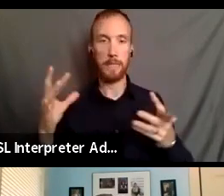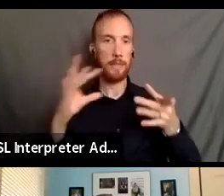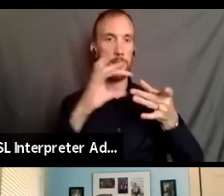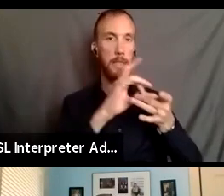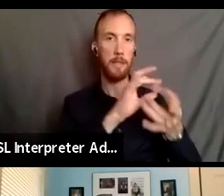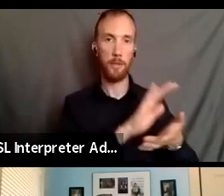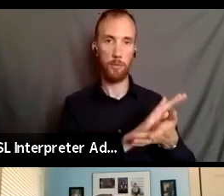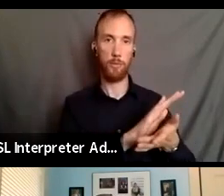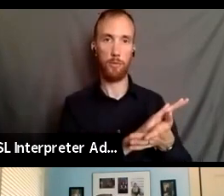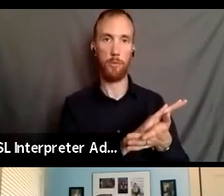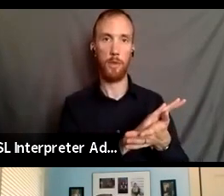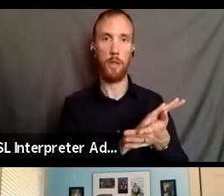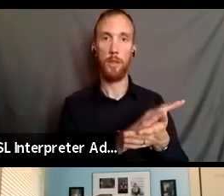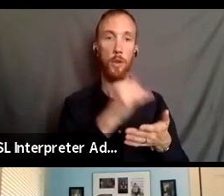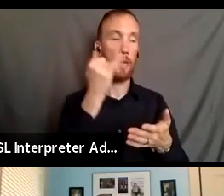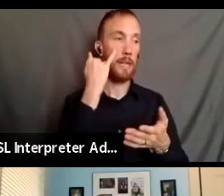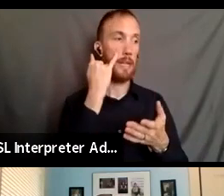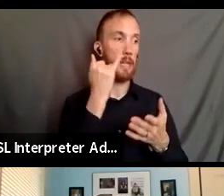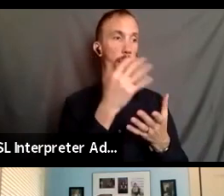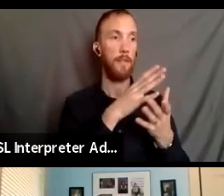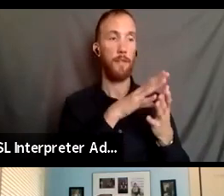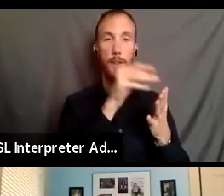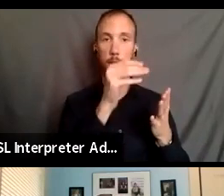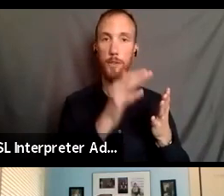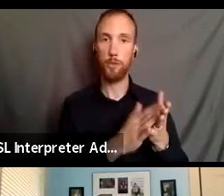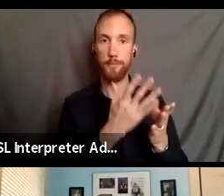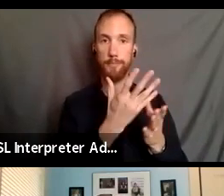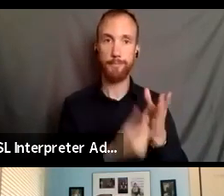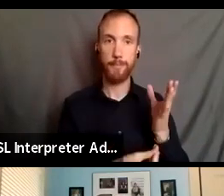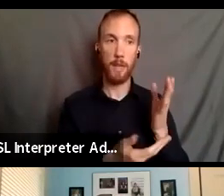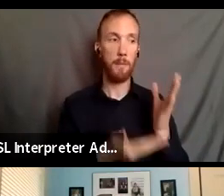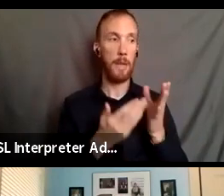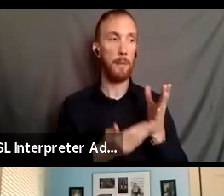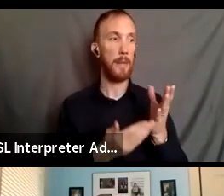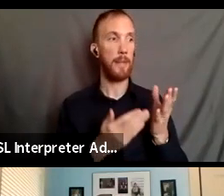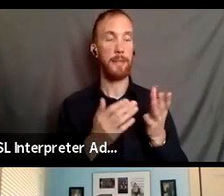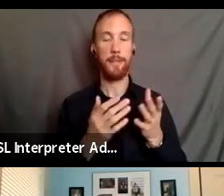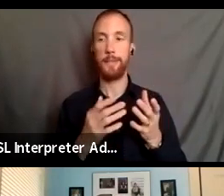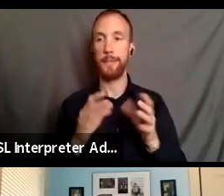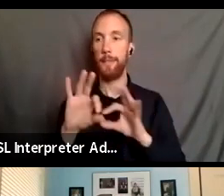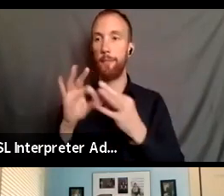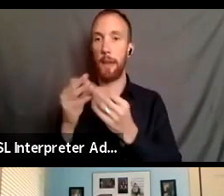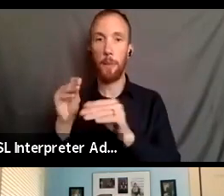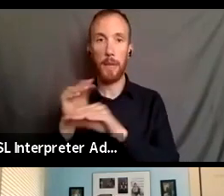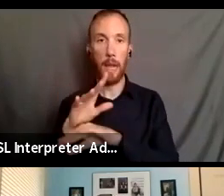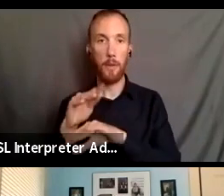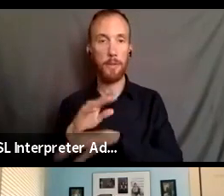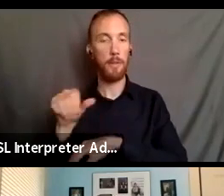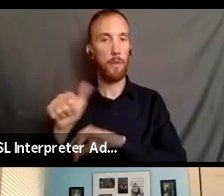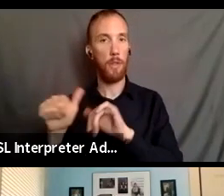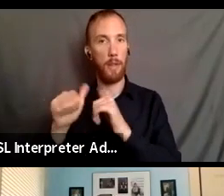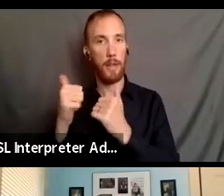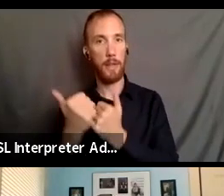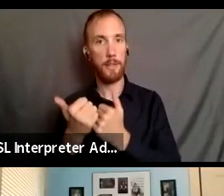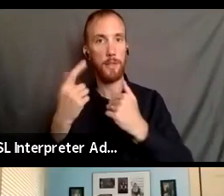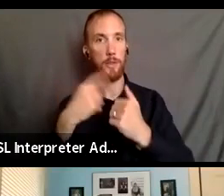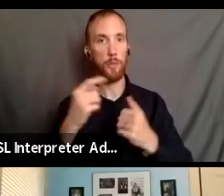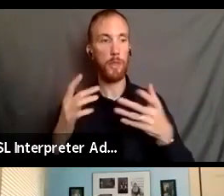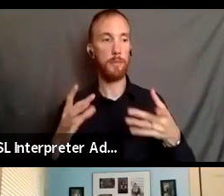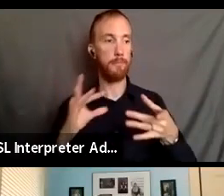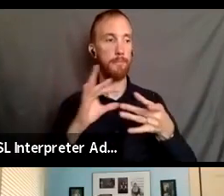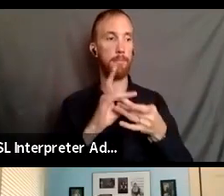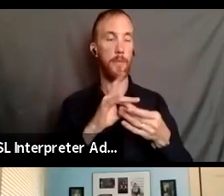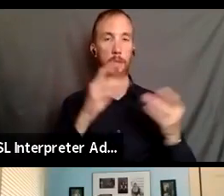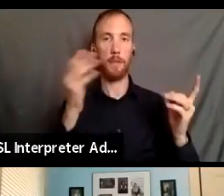loss we may connect them to family resources for counseling or other supports through those agencies this is something that jay dean's